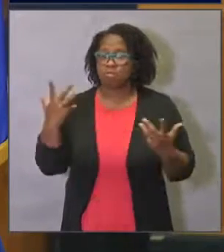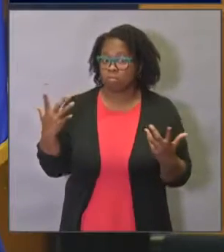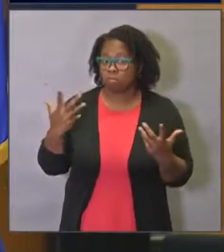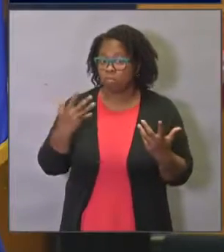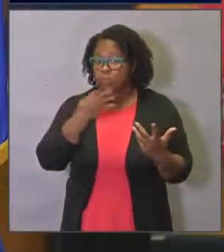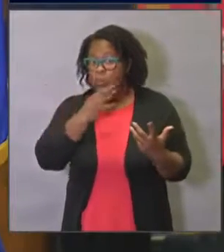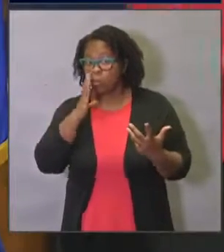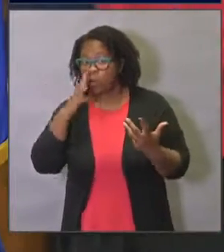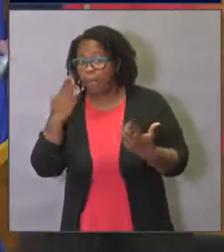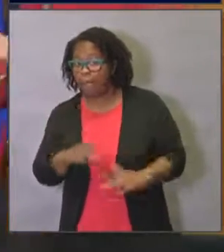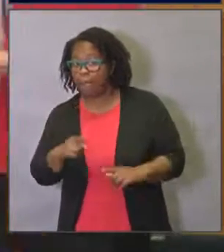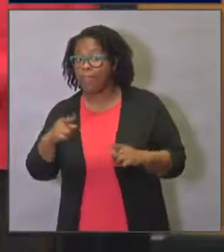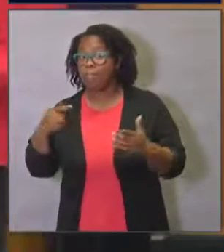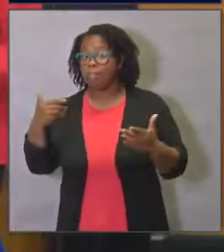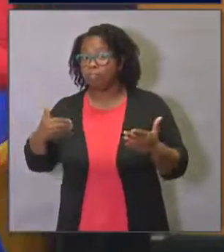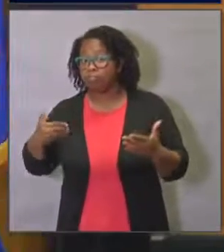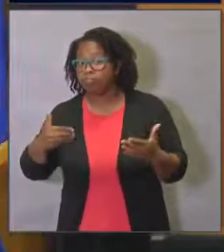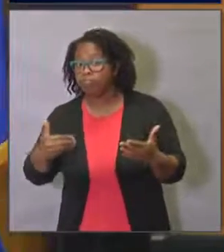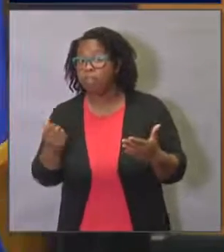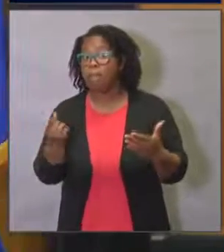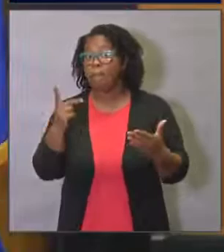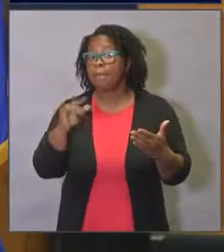is?